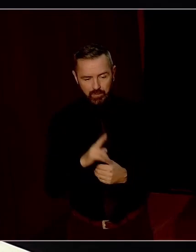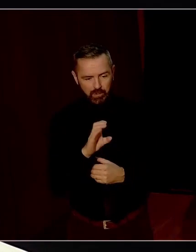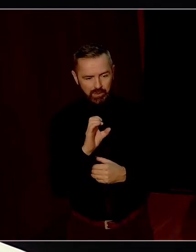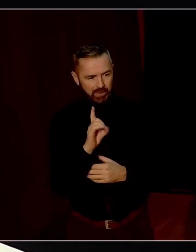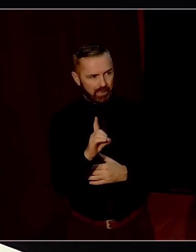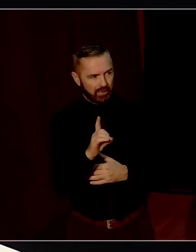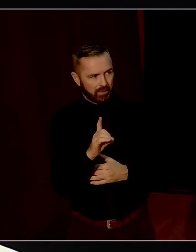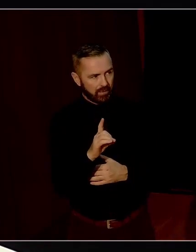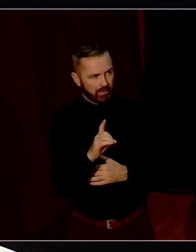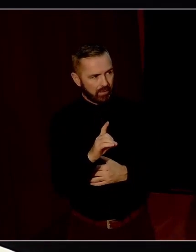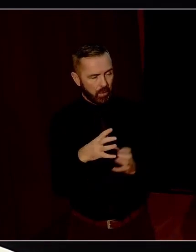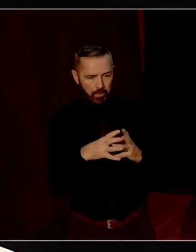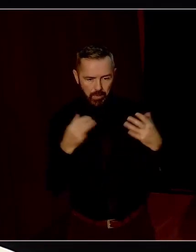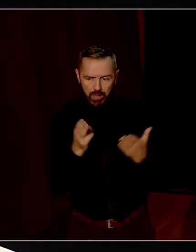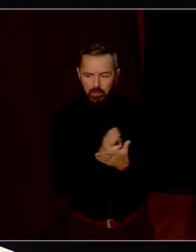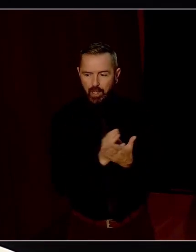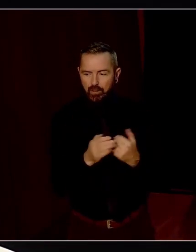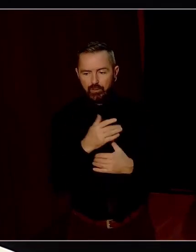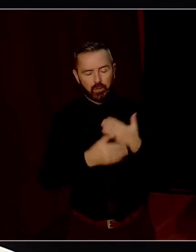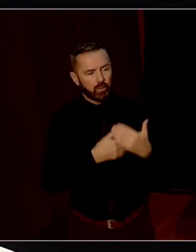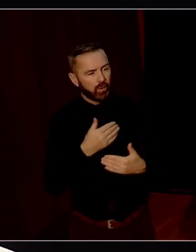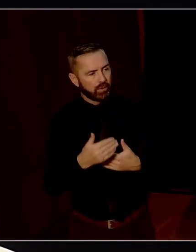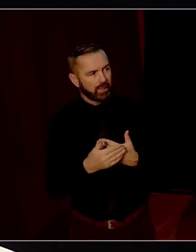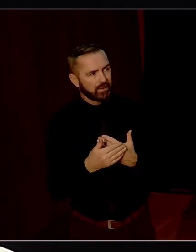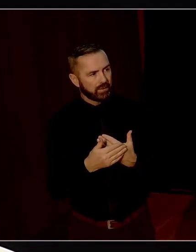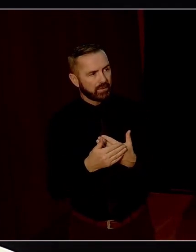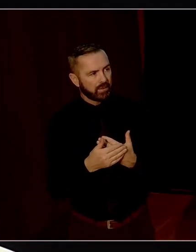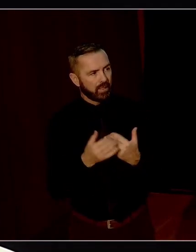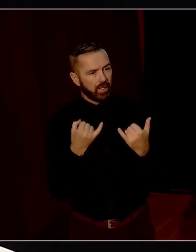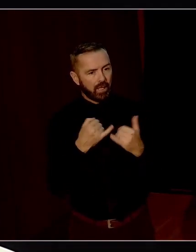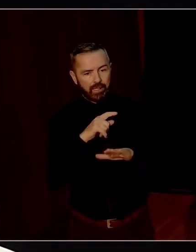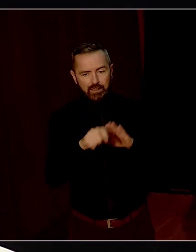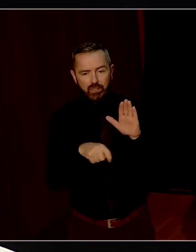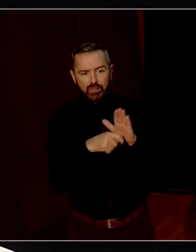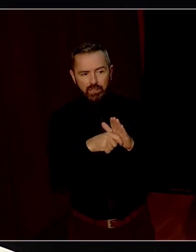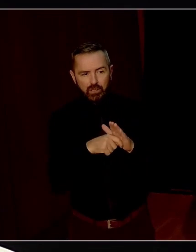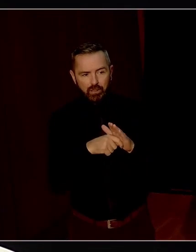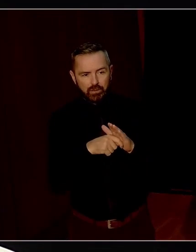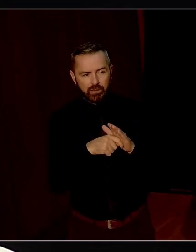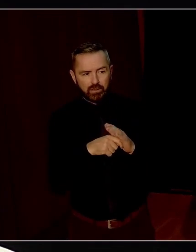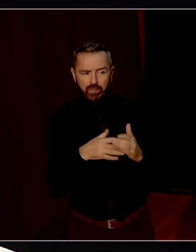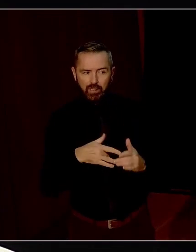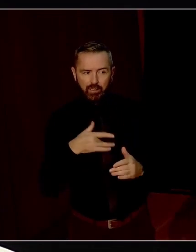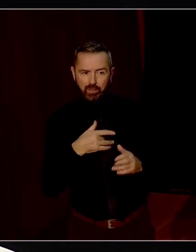UCD played a major part in that process, as the Taoiseach somewhat wryly, I